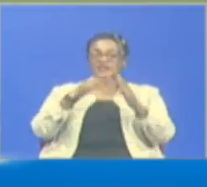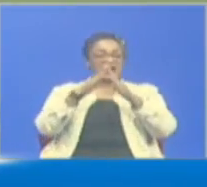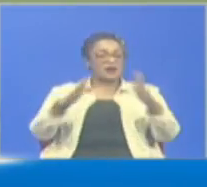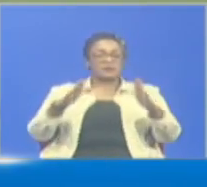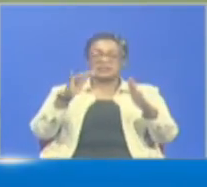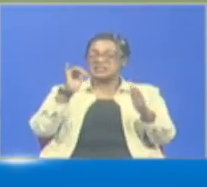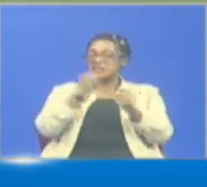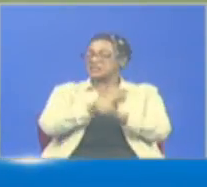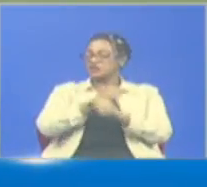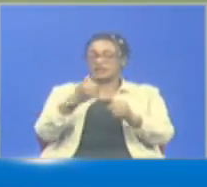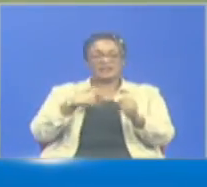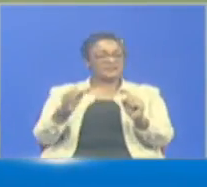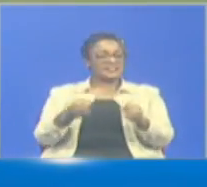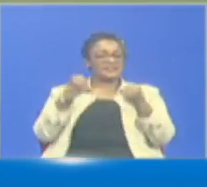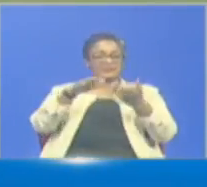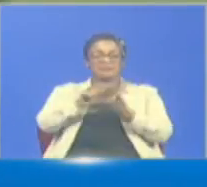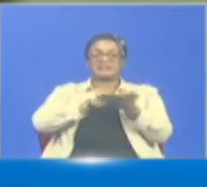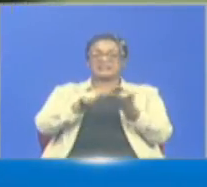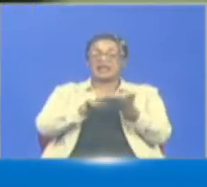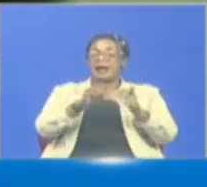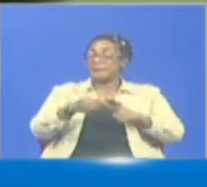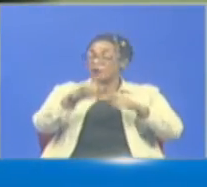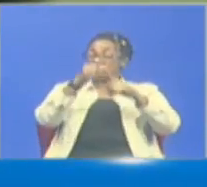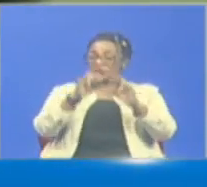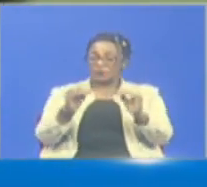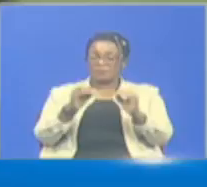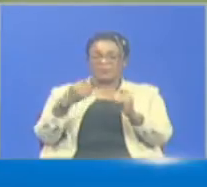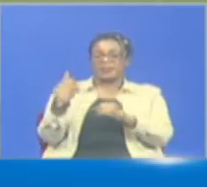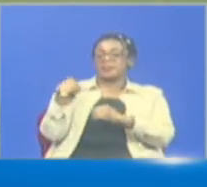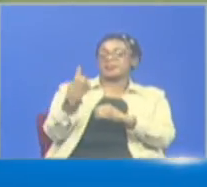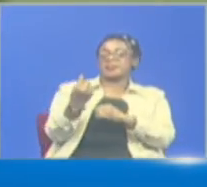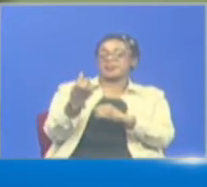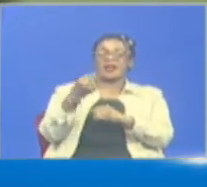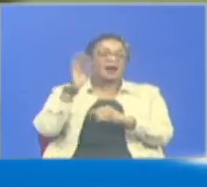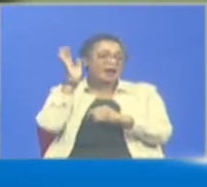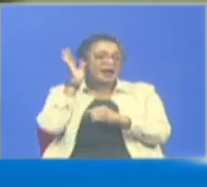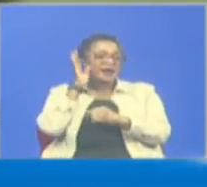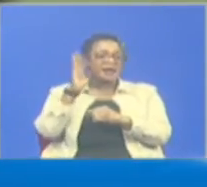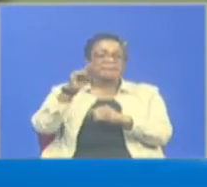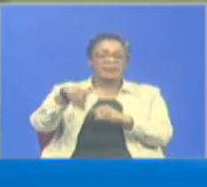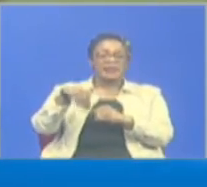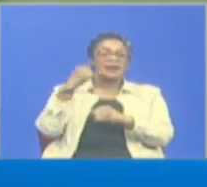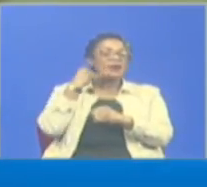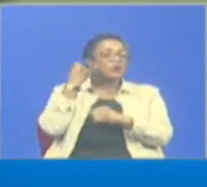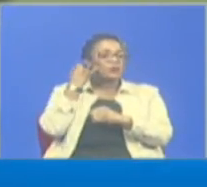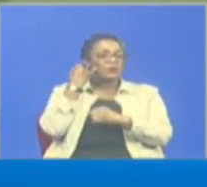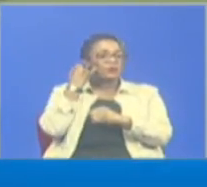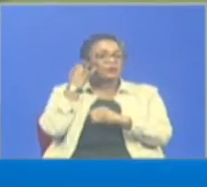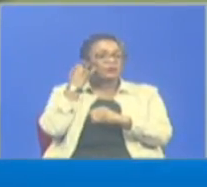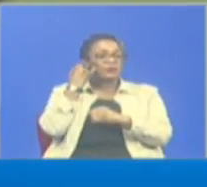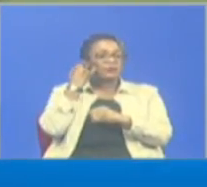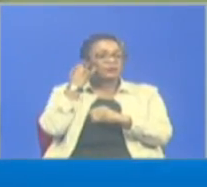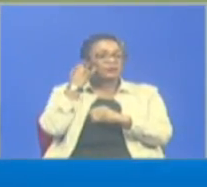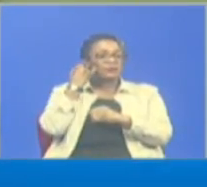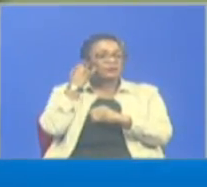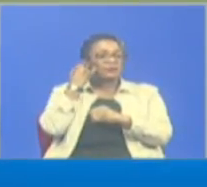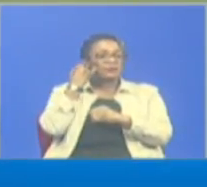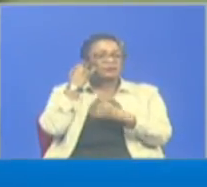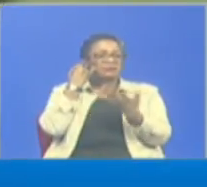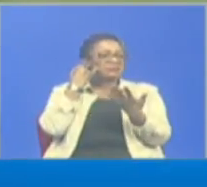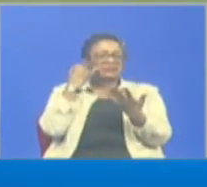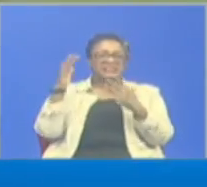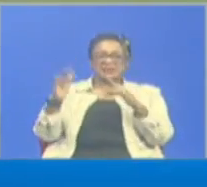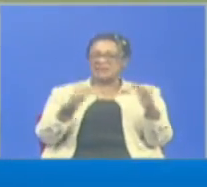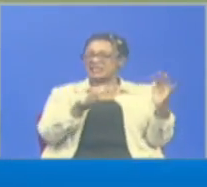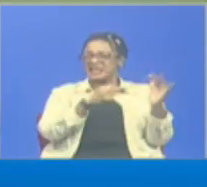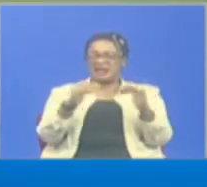spaces. And it has never been a priority. The other day I heard a member of parliament in Nakuru went to, I think she debated in parliament